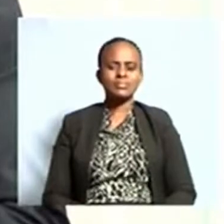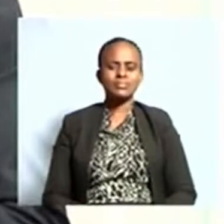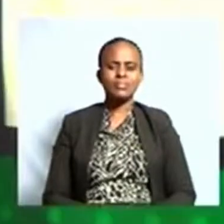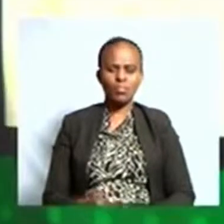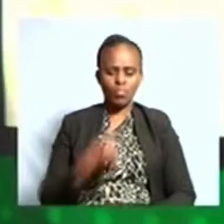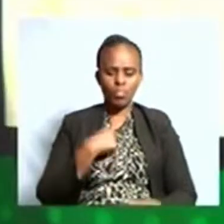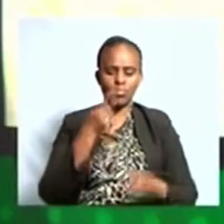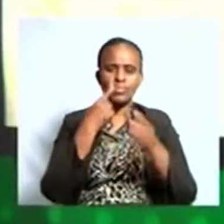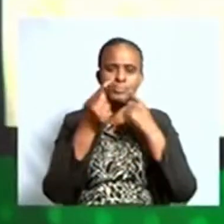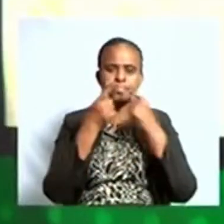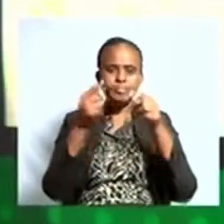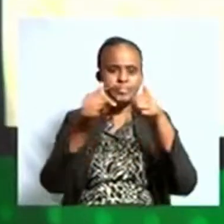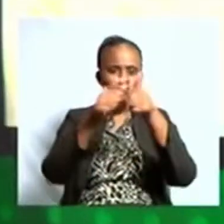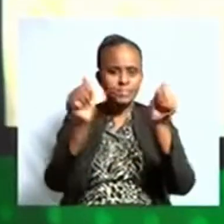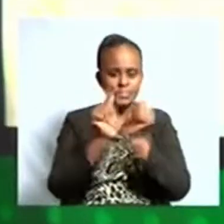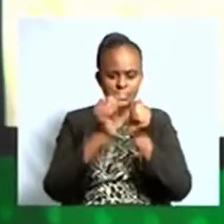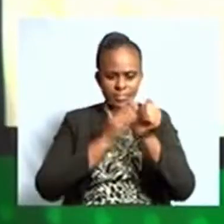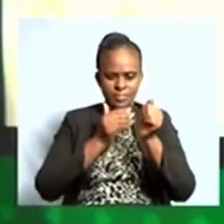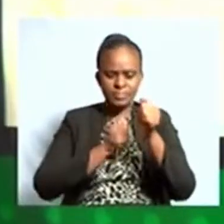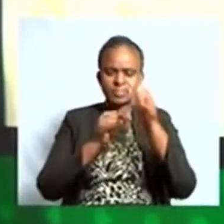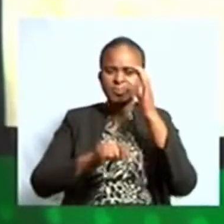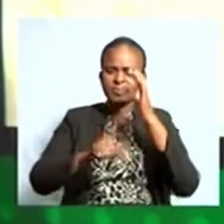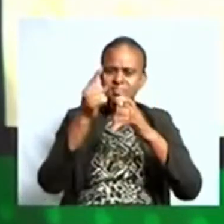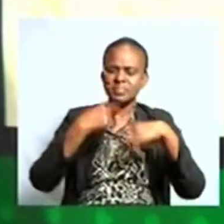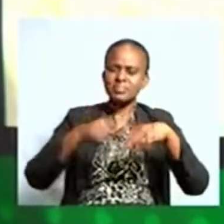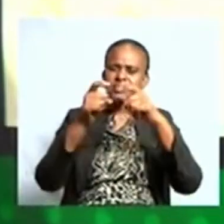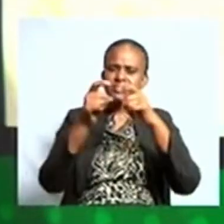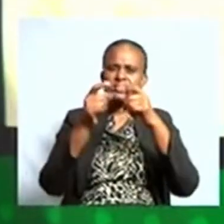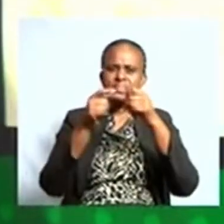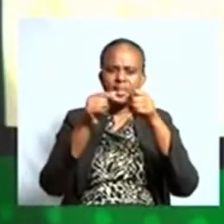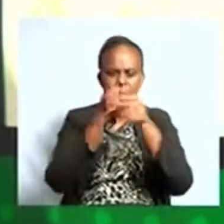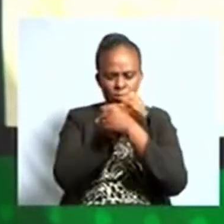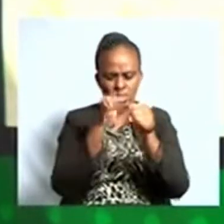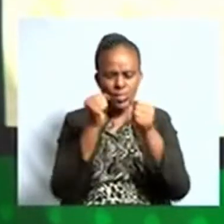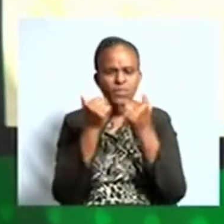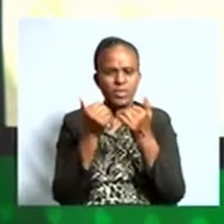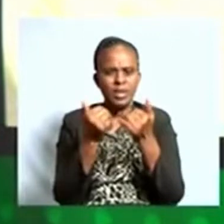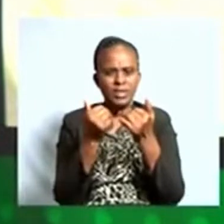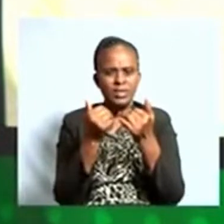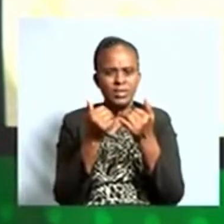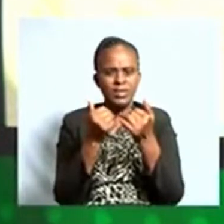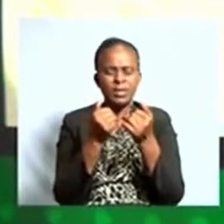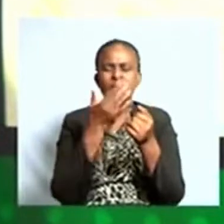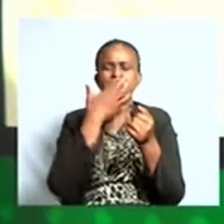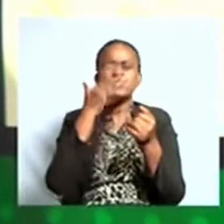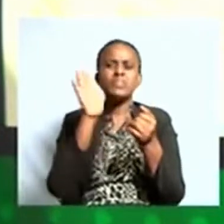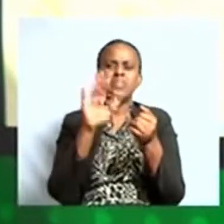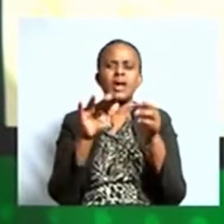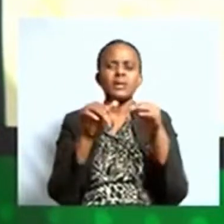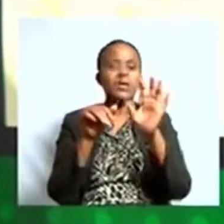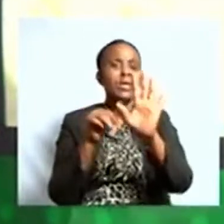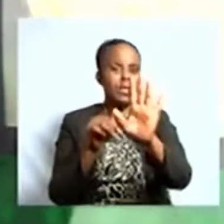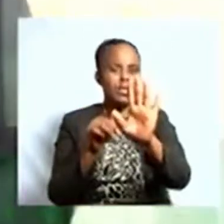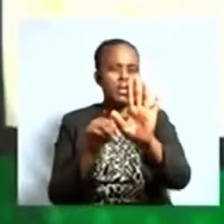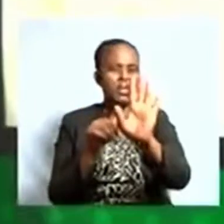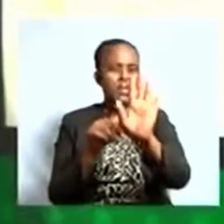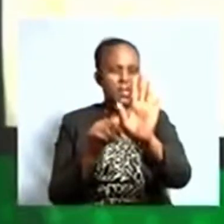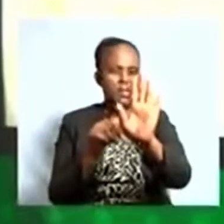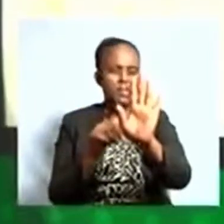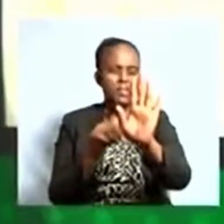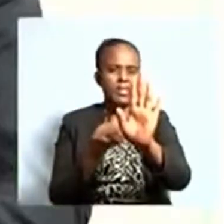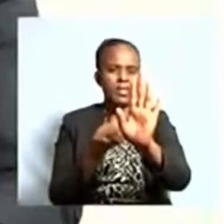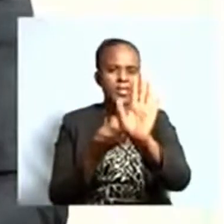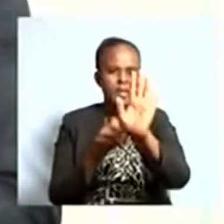constituency. So the challenges that I found that we've been trying to speak to issues of bad roads. Okay, we'll get to that, Honorable. Okay.